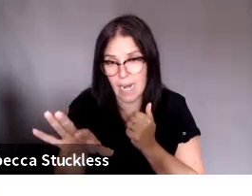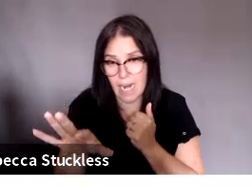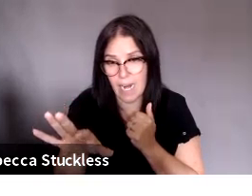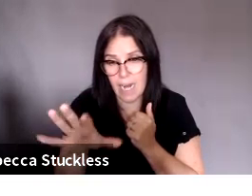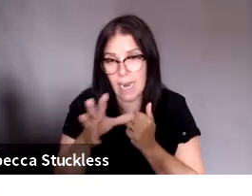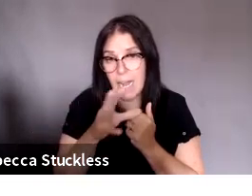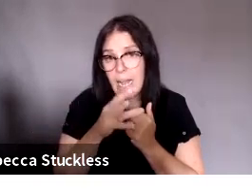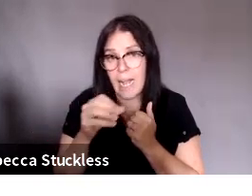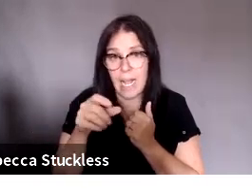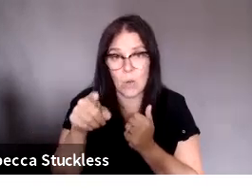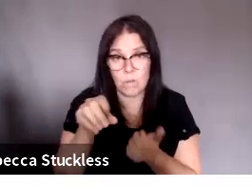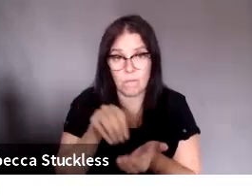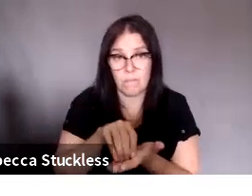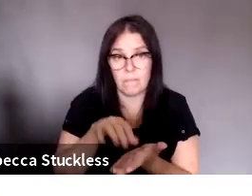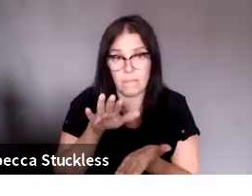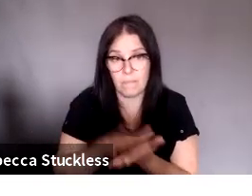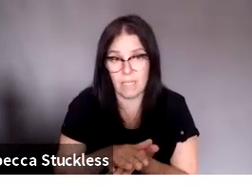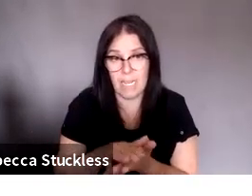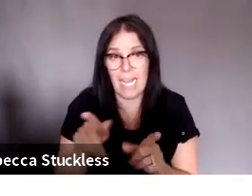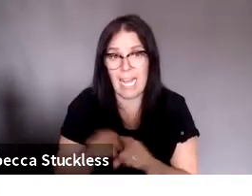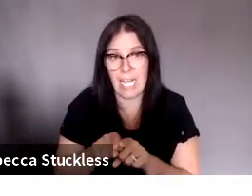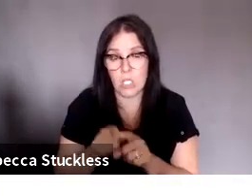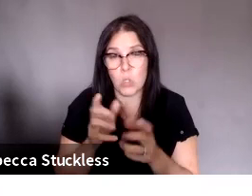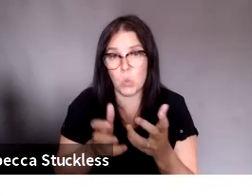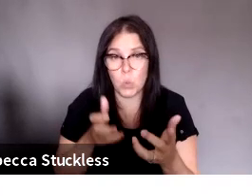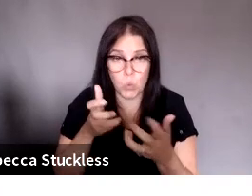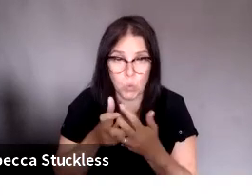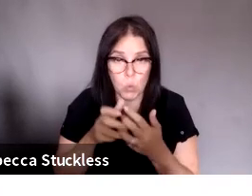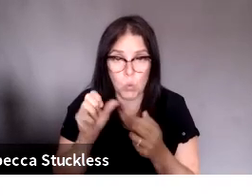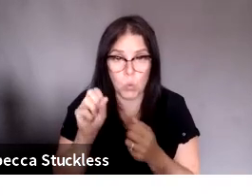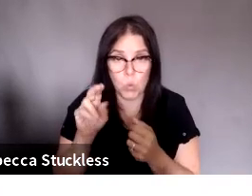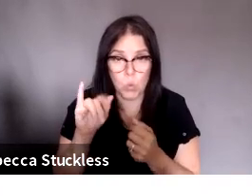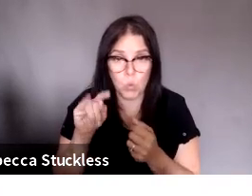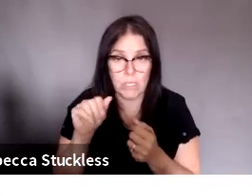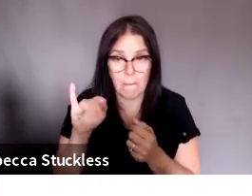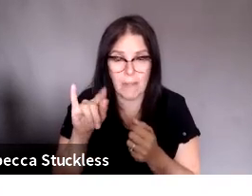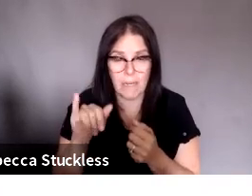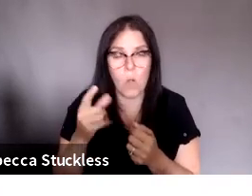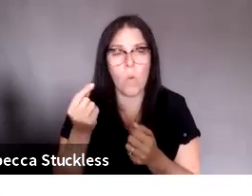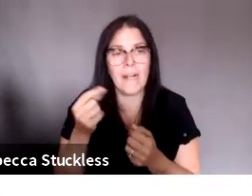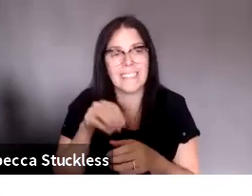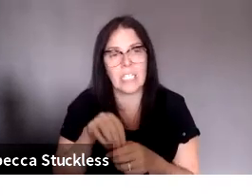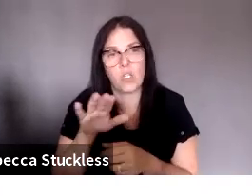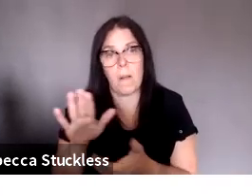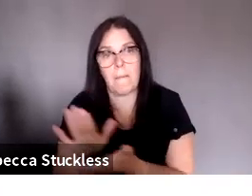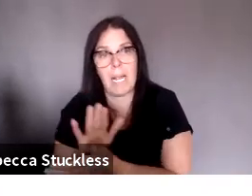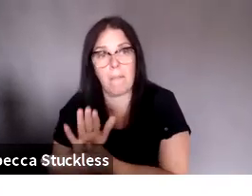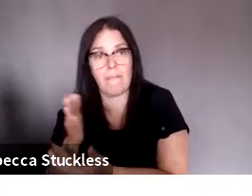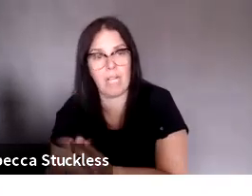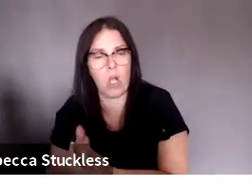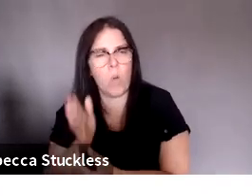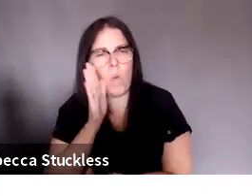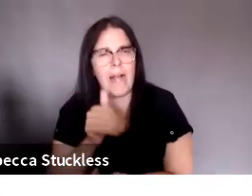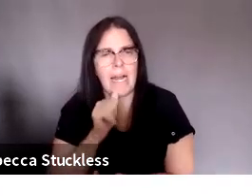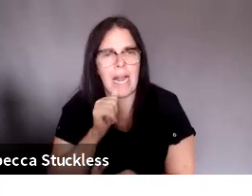recorded this as a suitability indicator, then what's in your paper file is not going to match what is